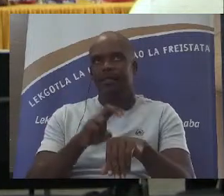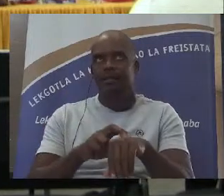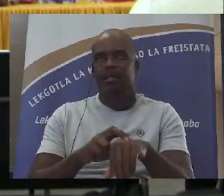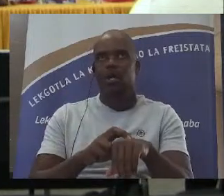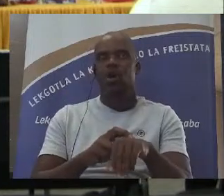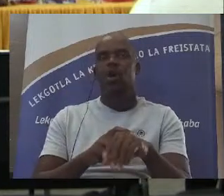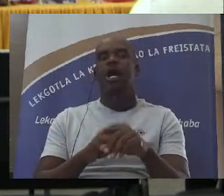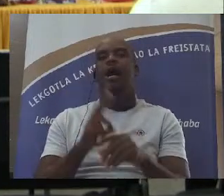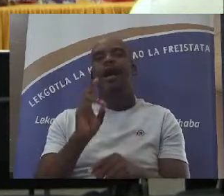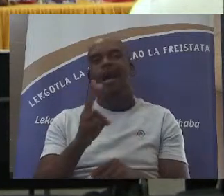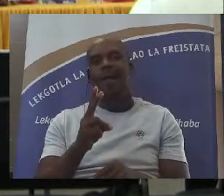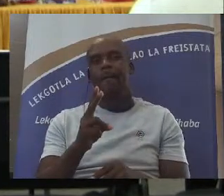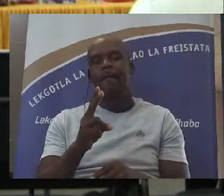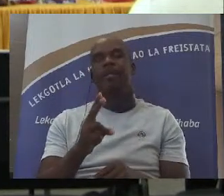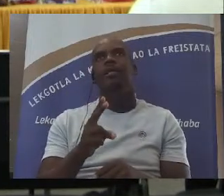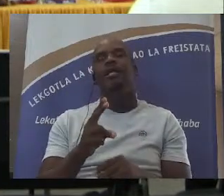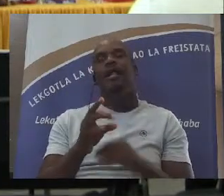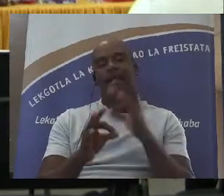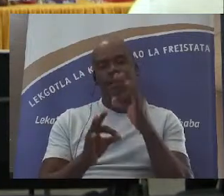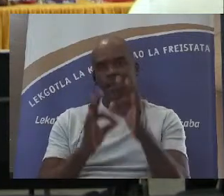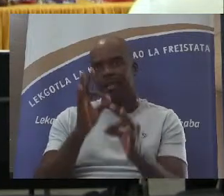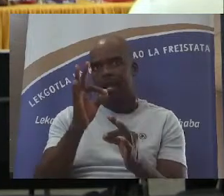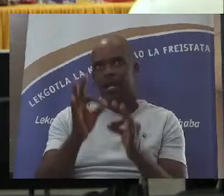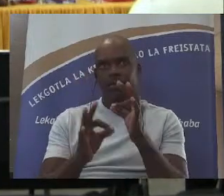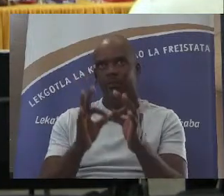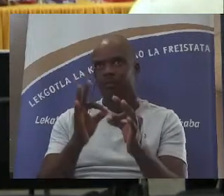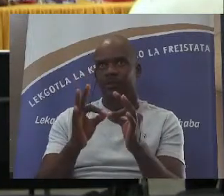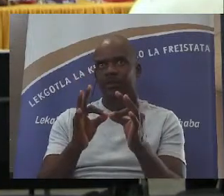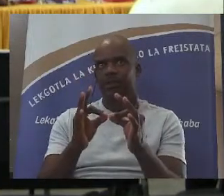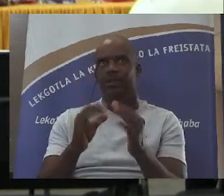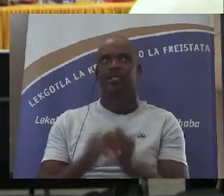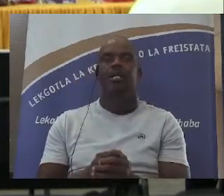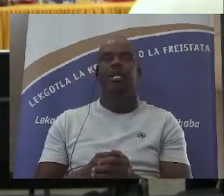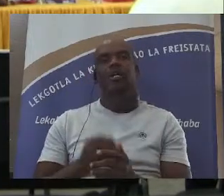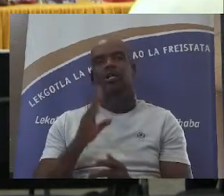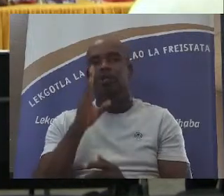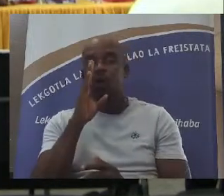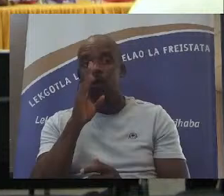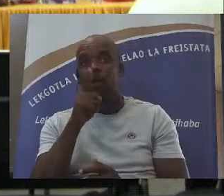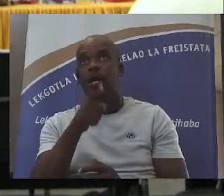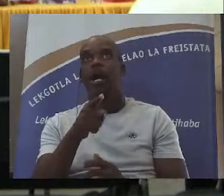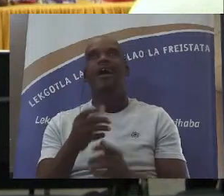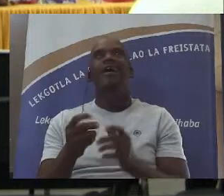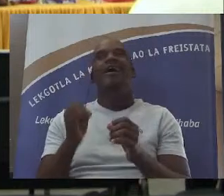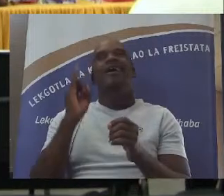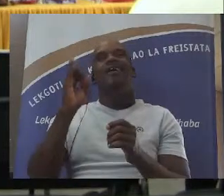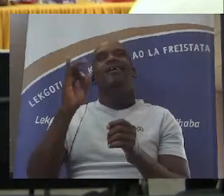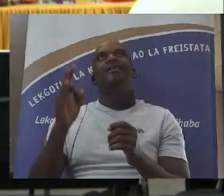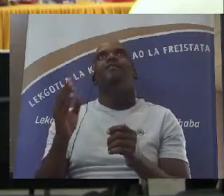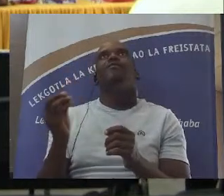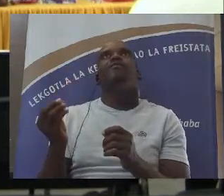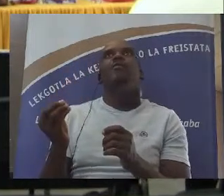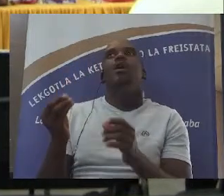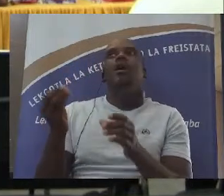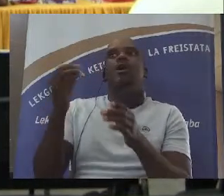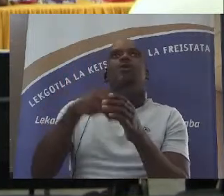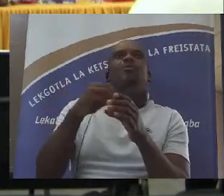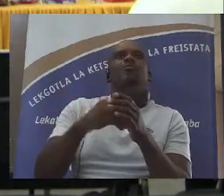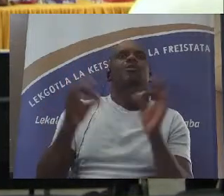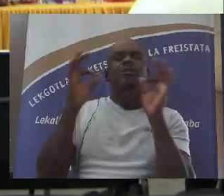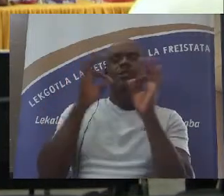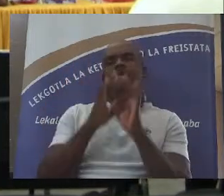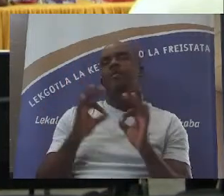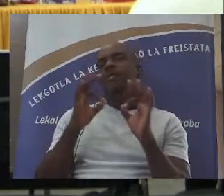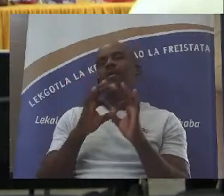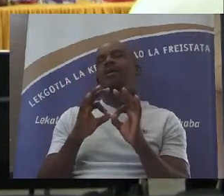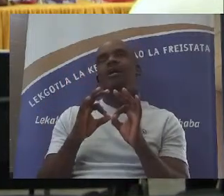Reko Sabed. How say it's the peso? Who bua ka horna se chaba se sutus